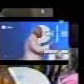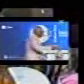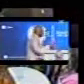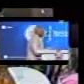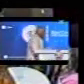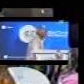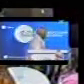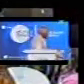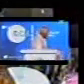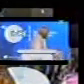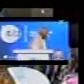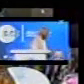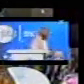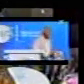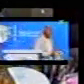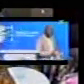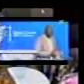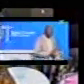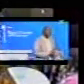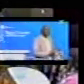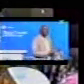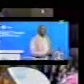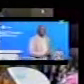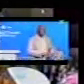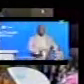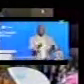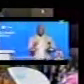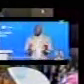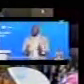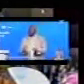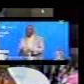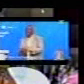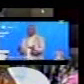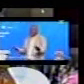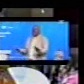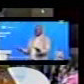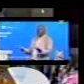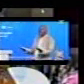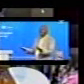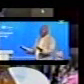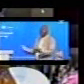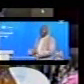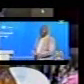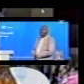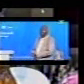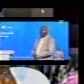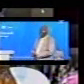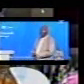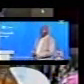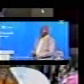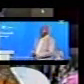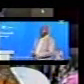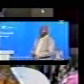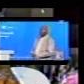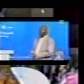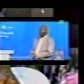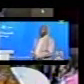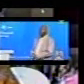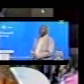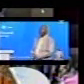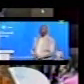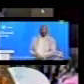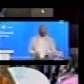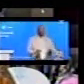How did last year pass away? How is this year going? They are thoughtless about